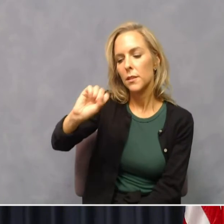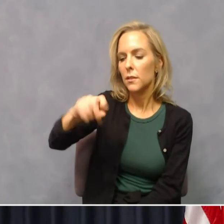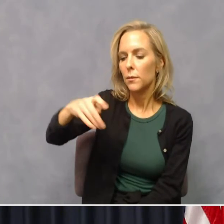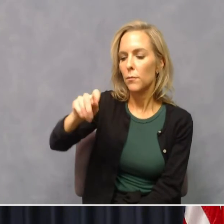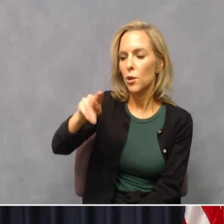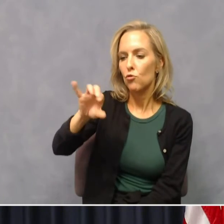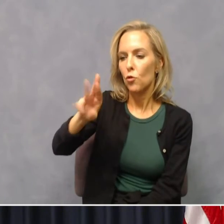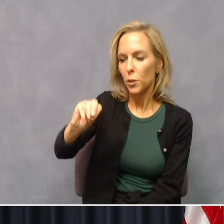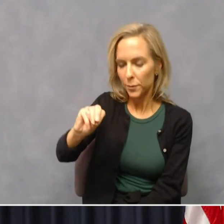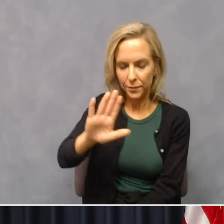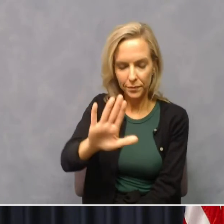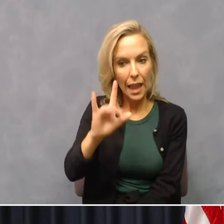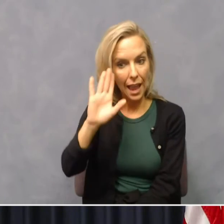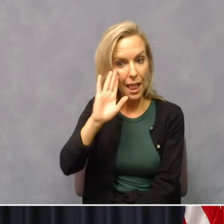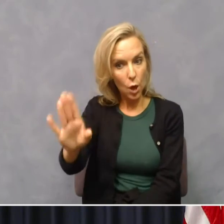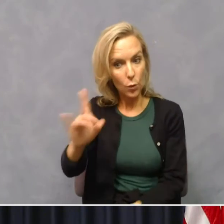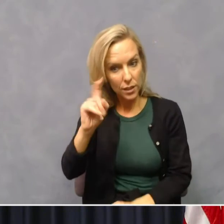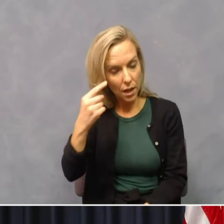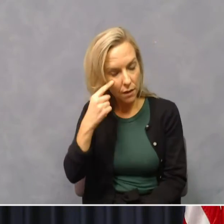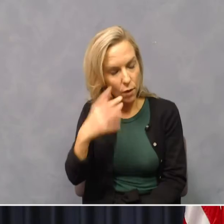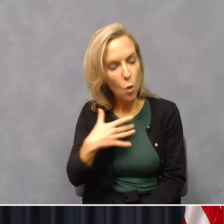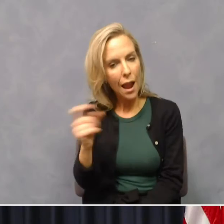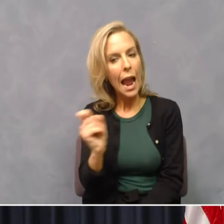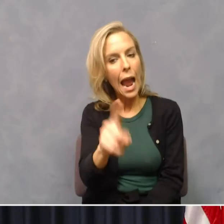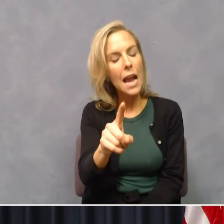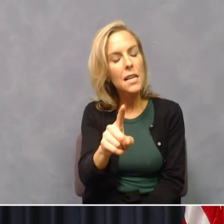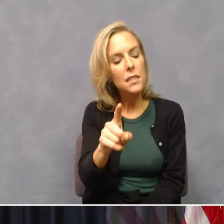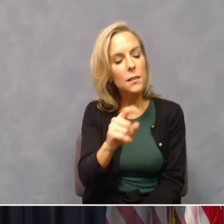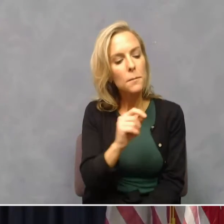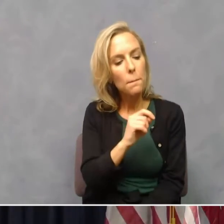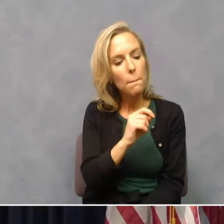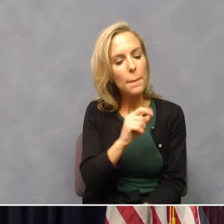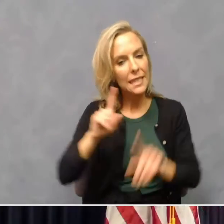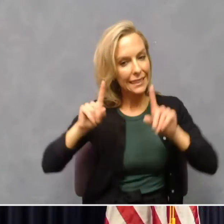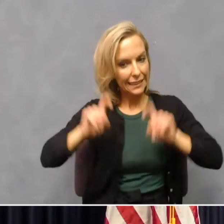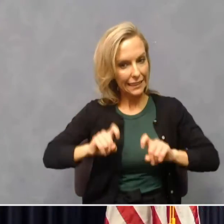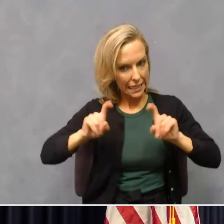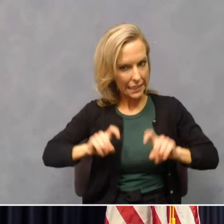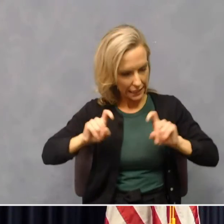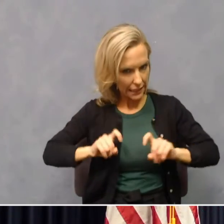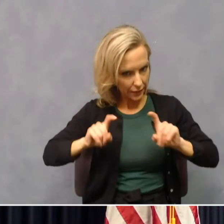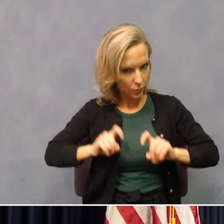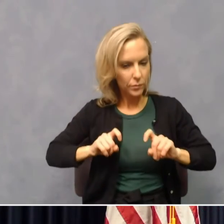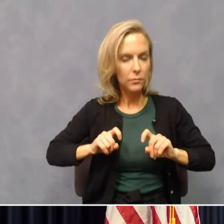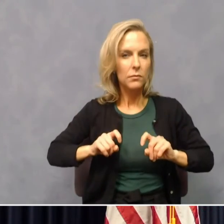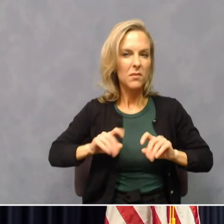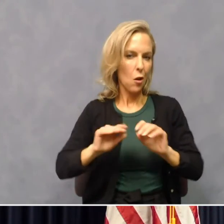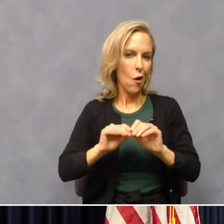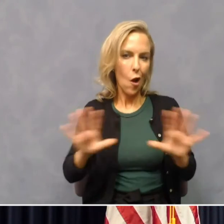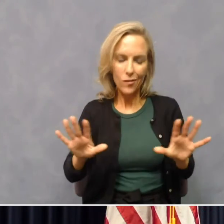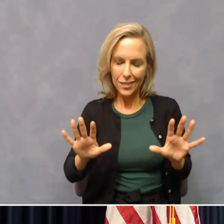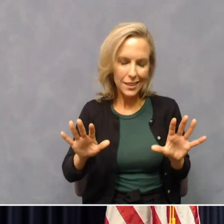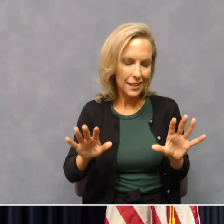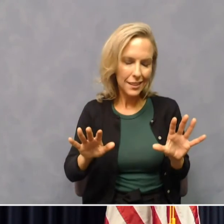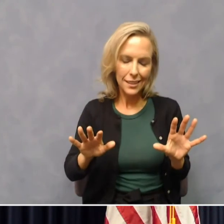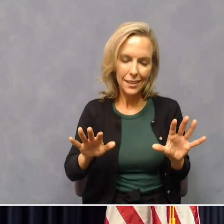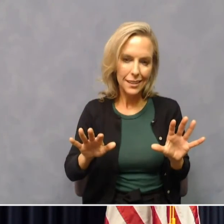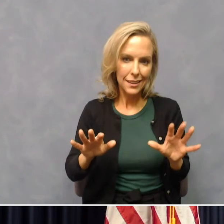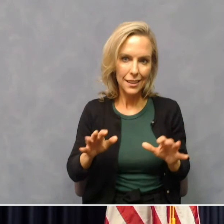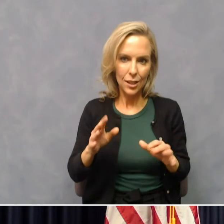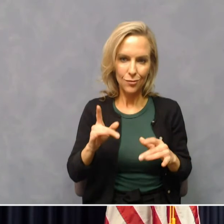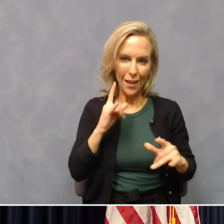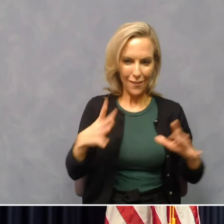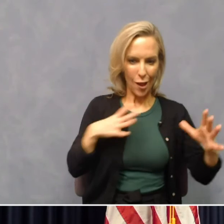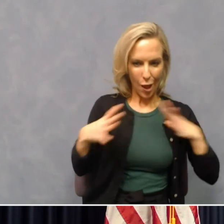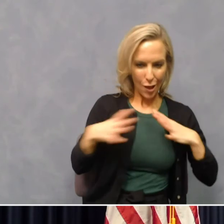Hi, Governor. So I want to ask about testing right now, and obviously, we're in between the two holidays, Christmas and New